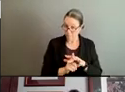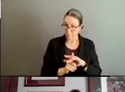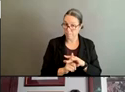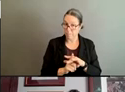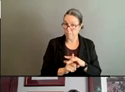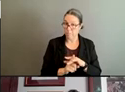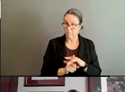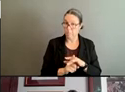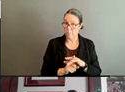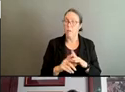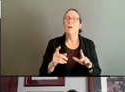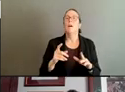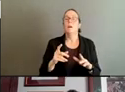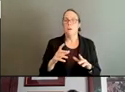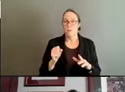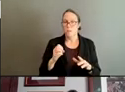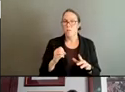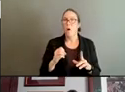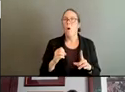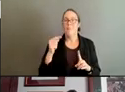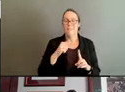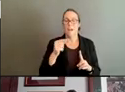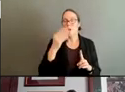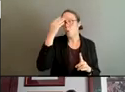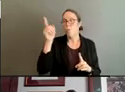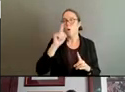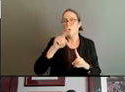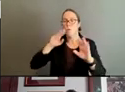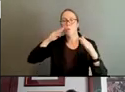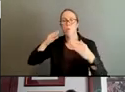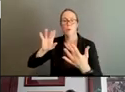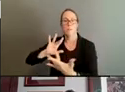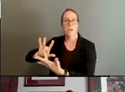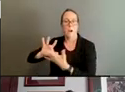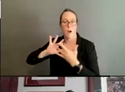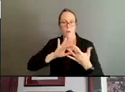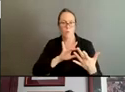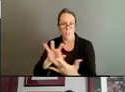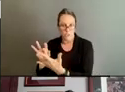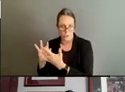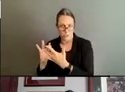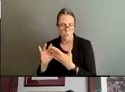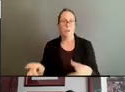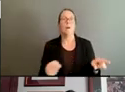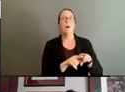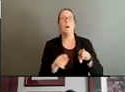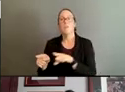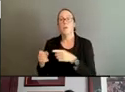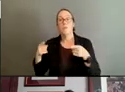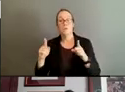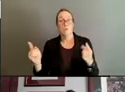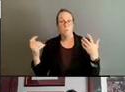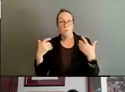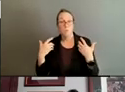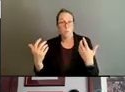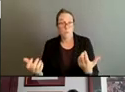that where they should focus maybe their outreach on. And that also during the recovery phase, when they were looking at what